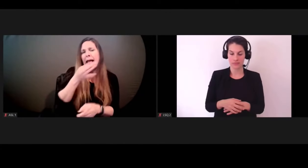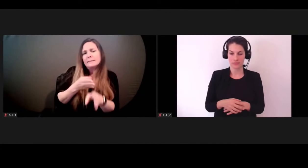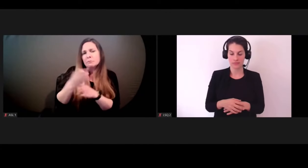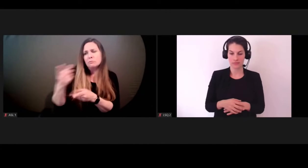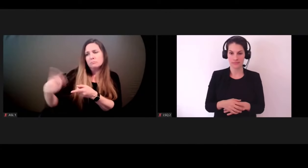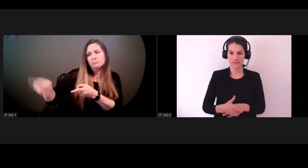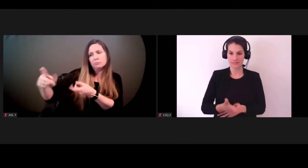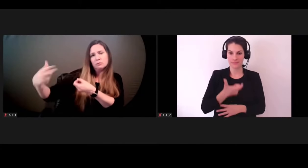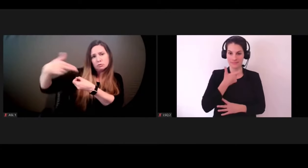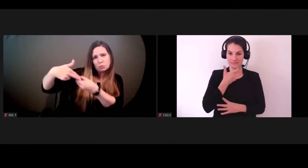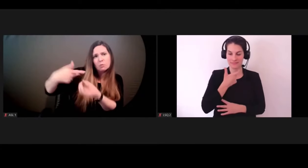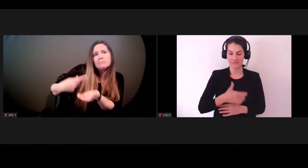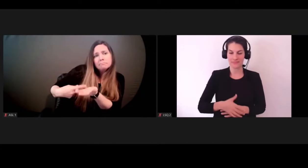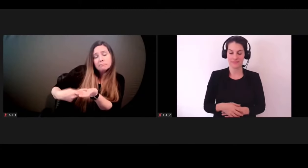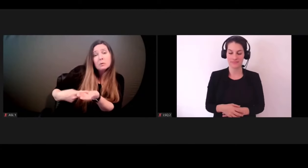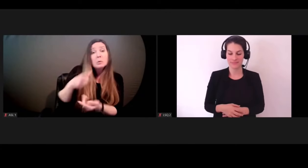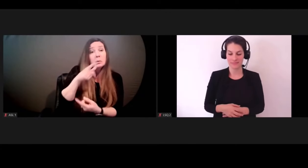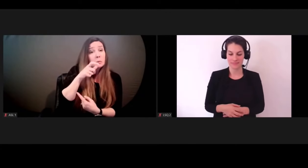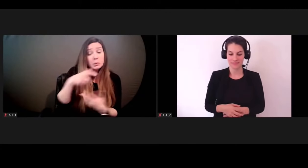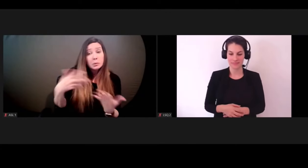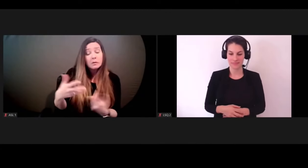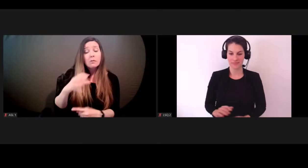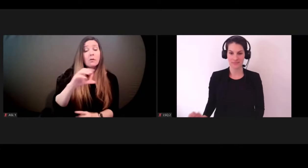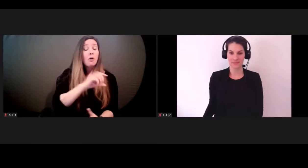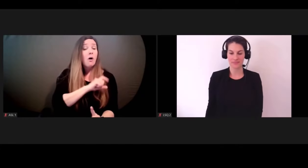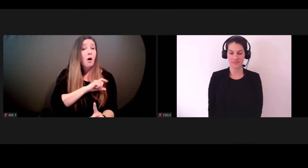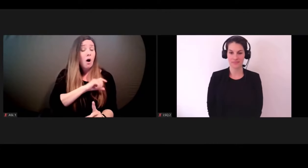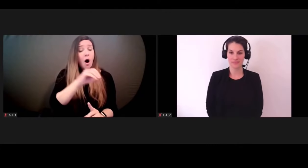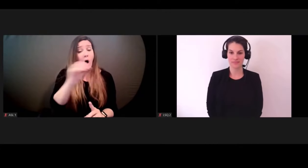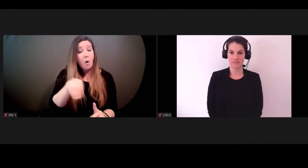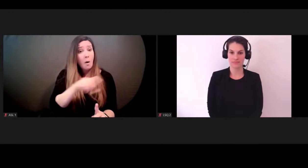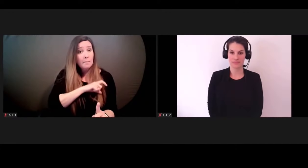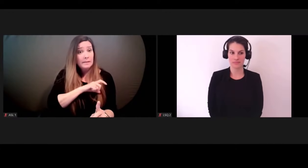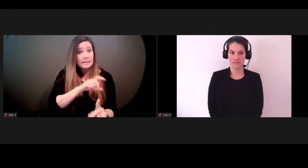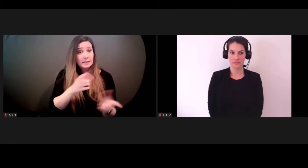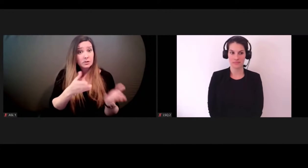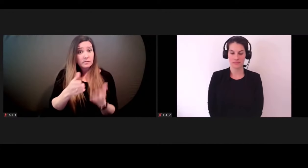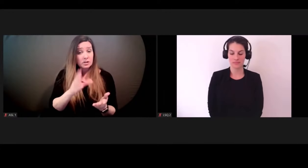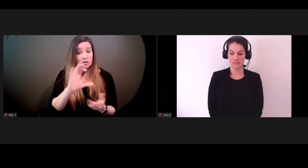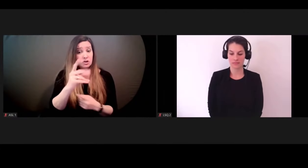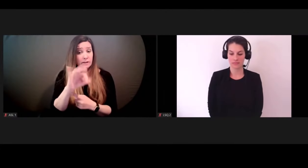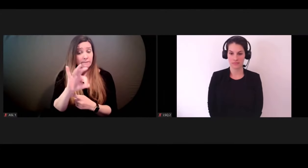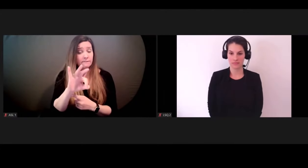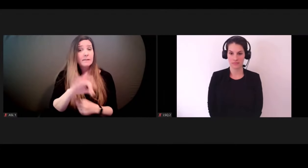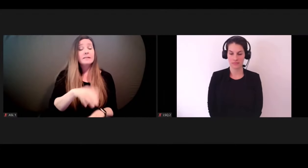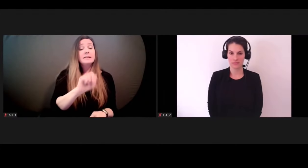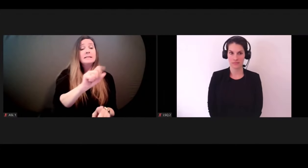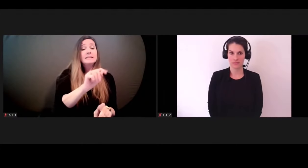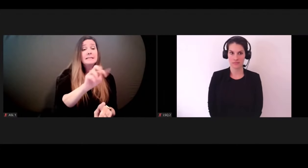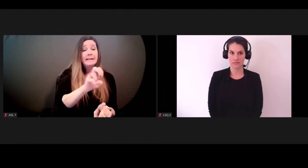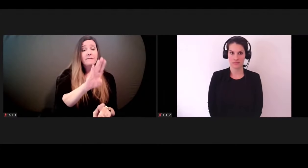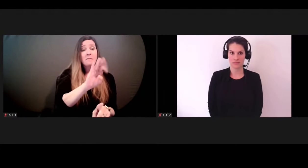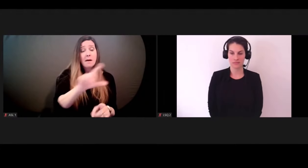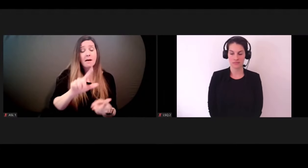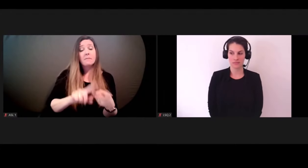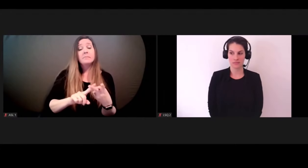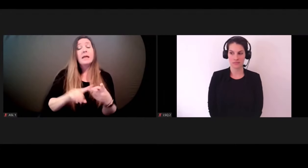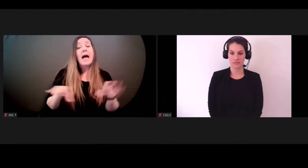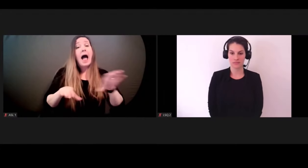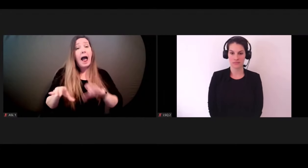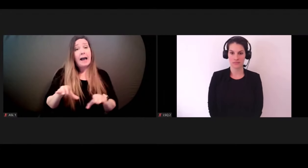they are Ottawa Police Service Deputy Chief Steve Bell, Acting Deputy Chief Trish